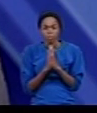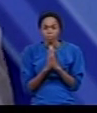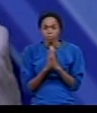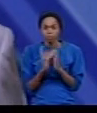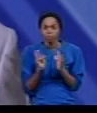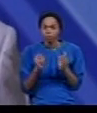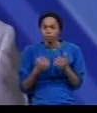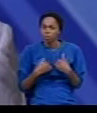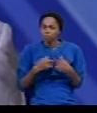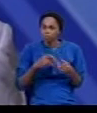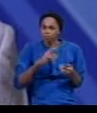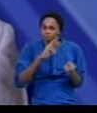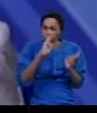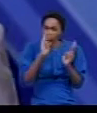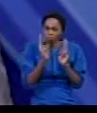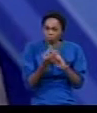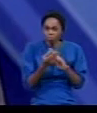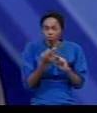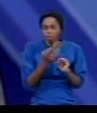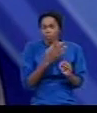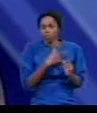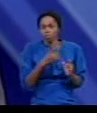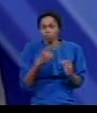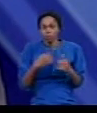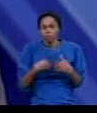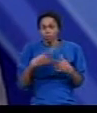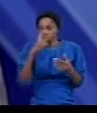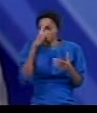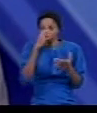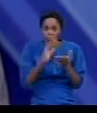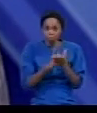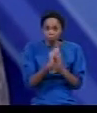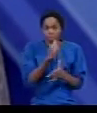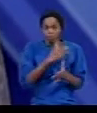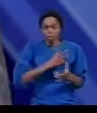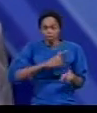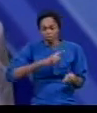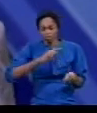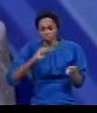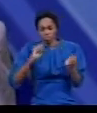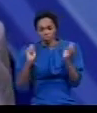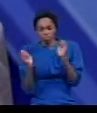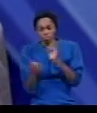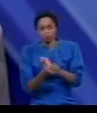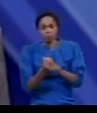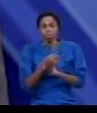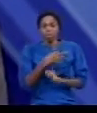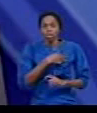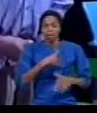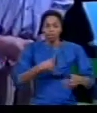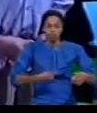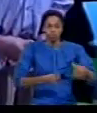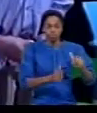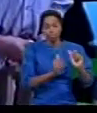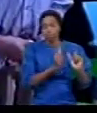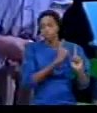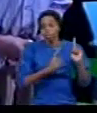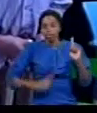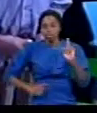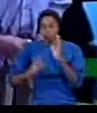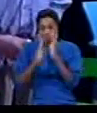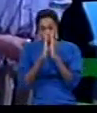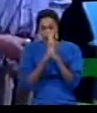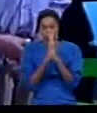Repent, believe, turn around, and follow the Lord.